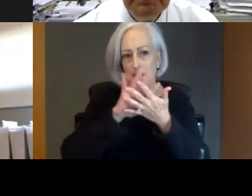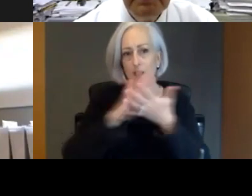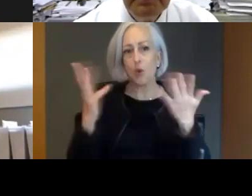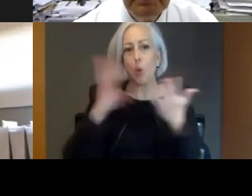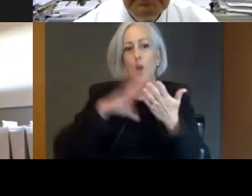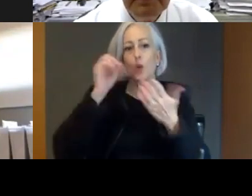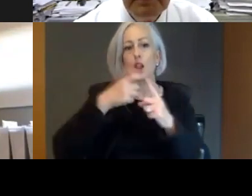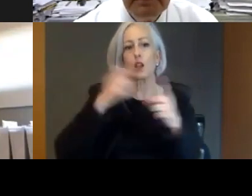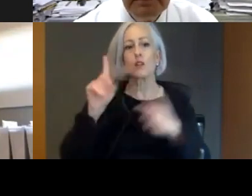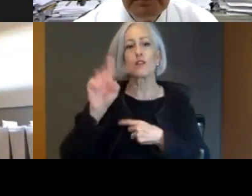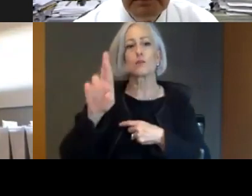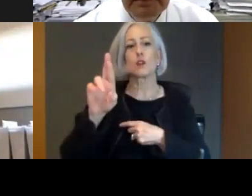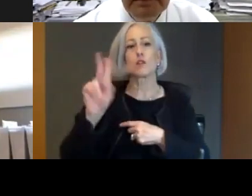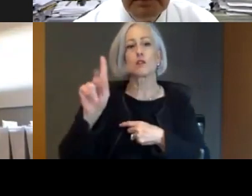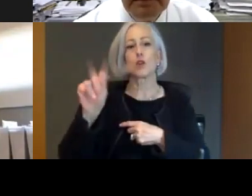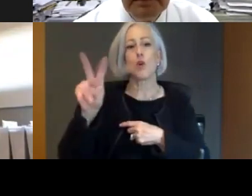Dr. Kovac.